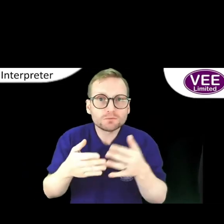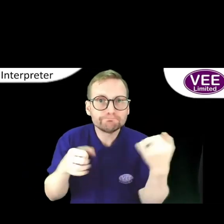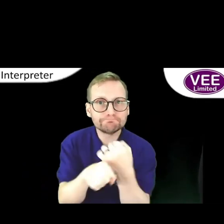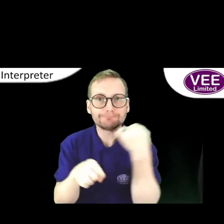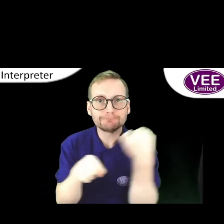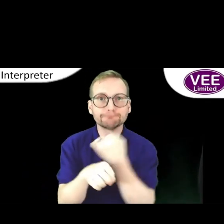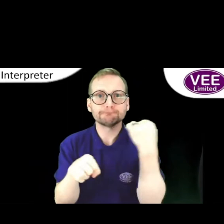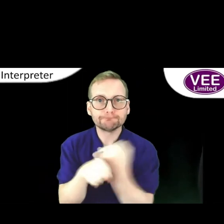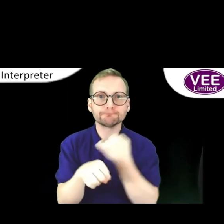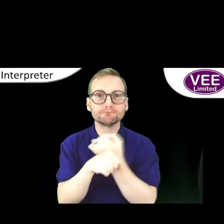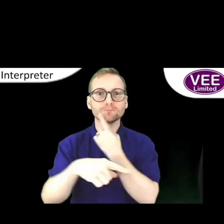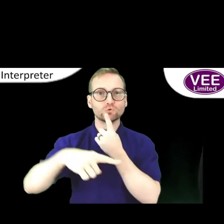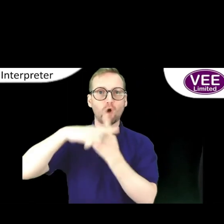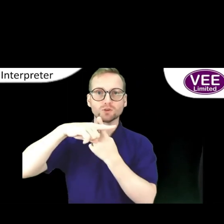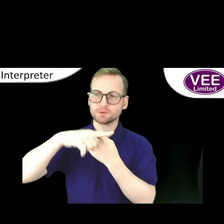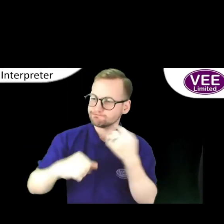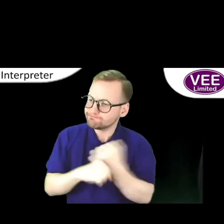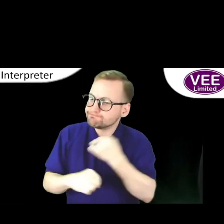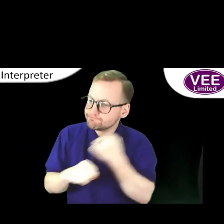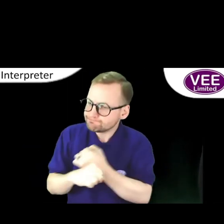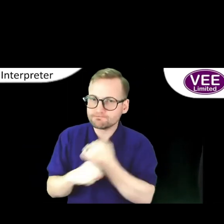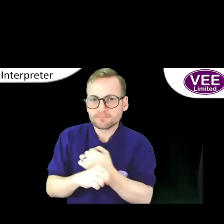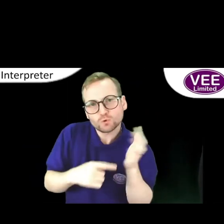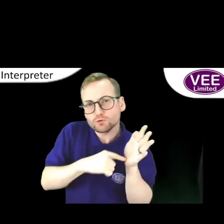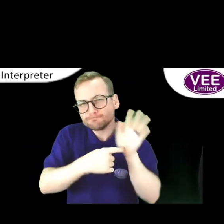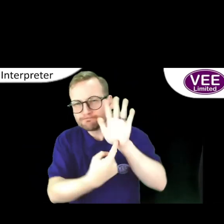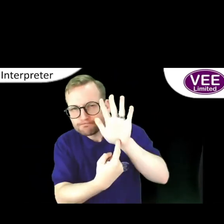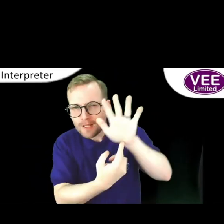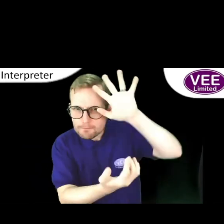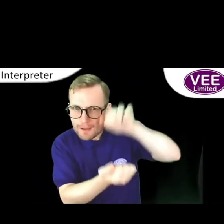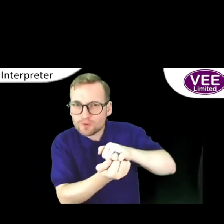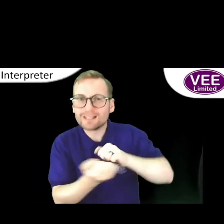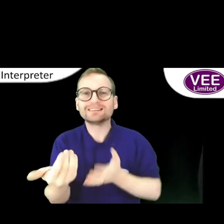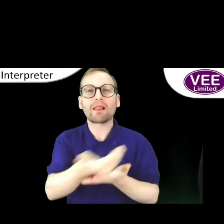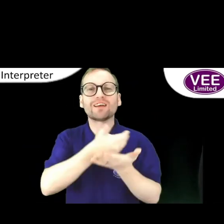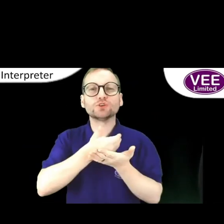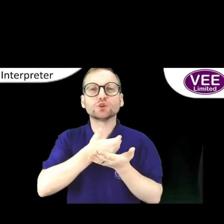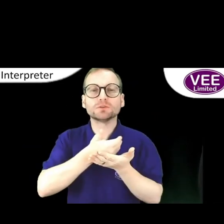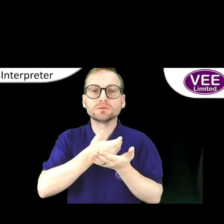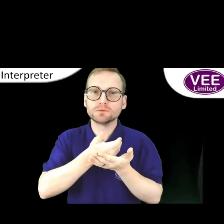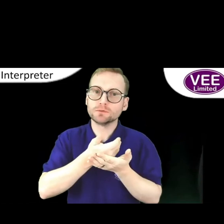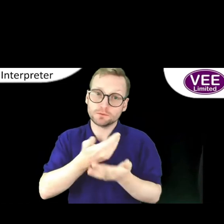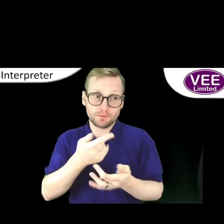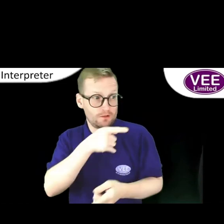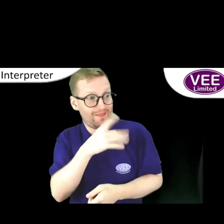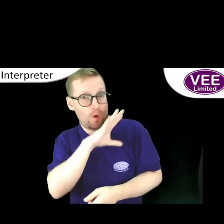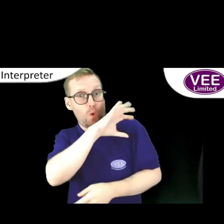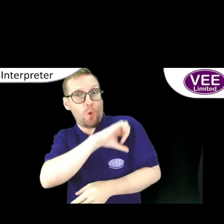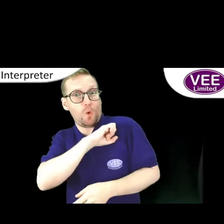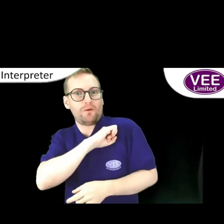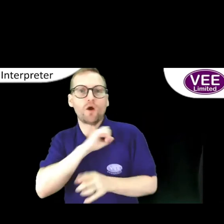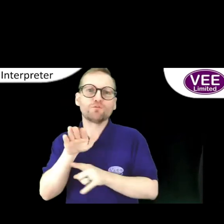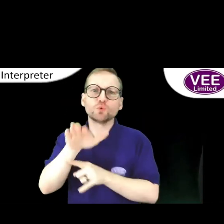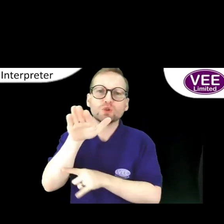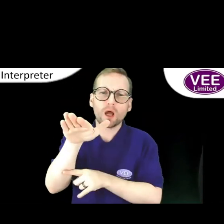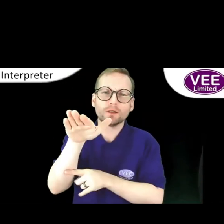island. Acting as a mark of the survivors' salvation from the sea and their hopes for a future in Europe,